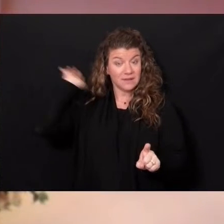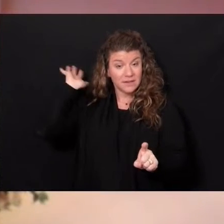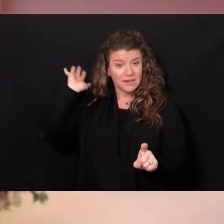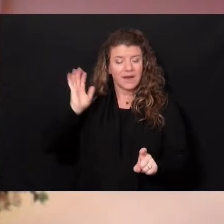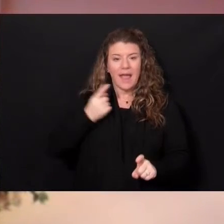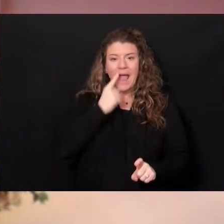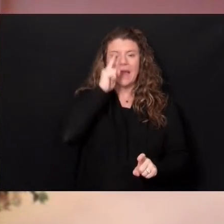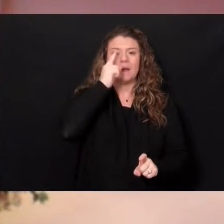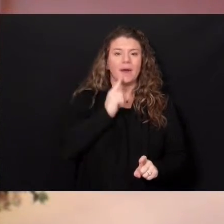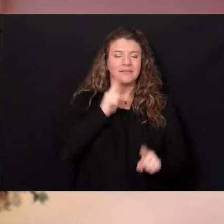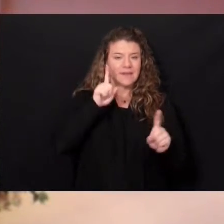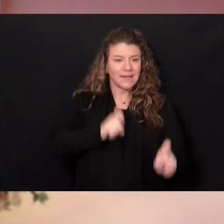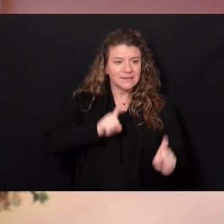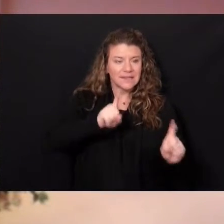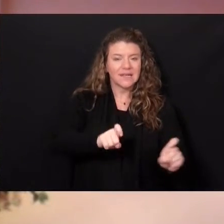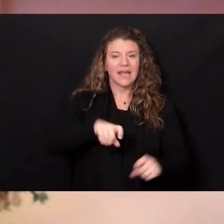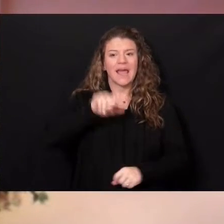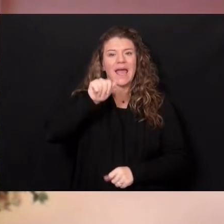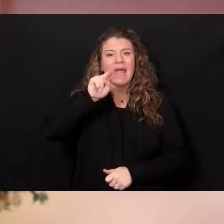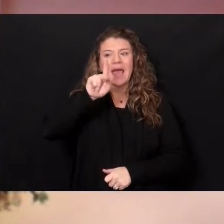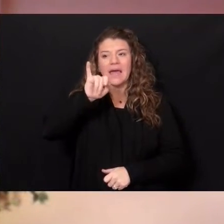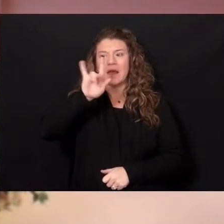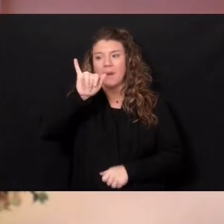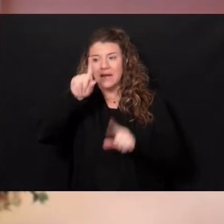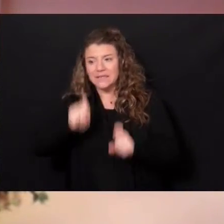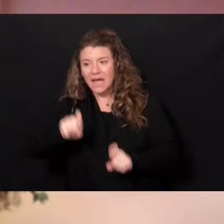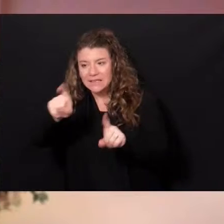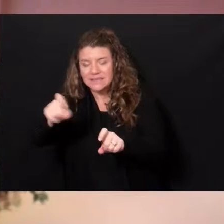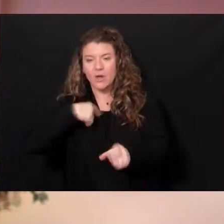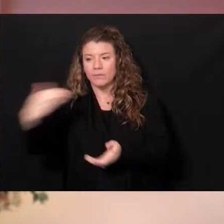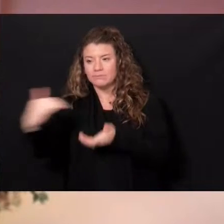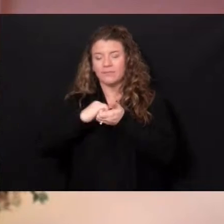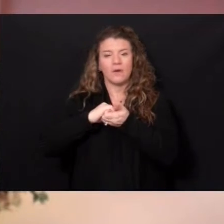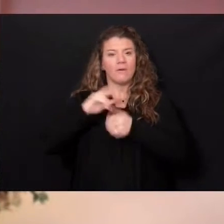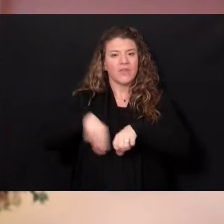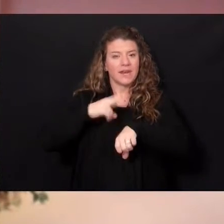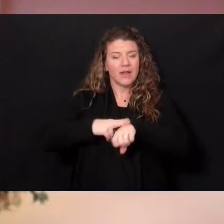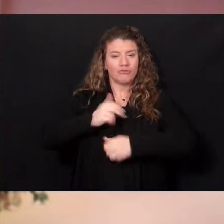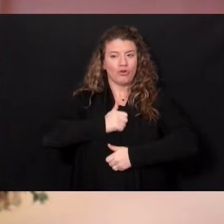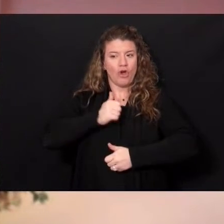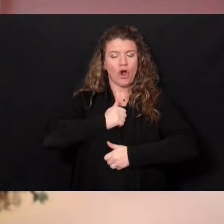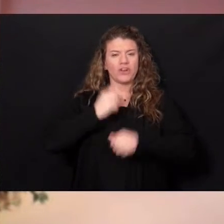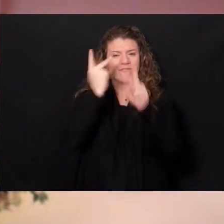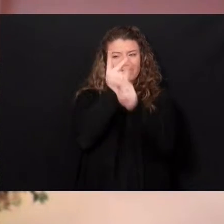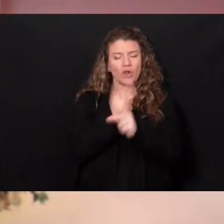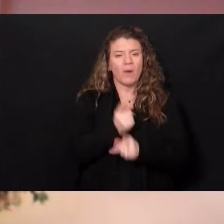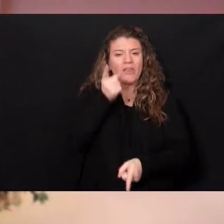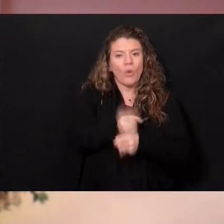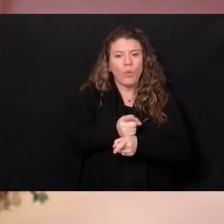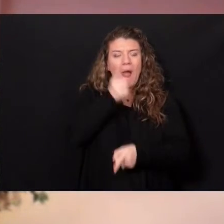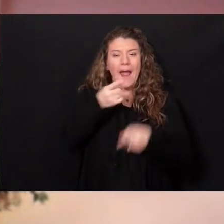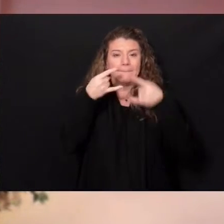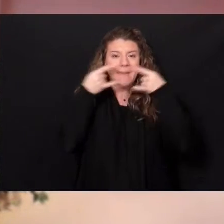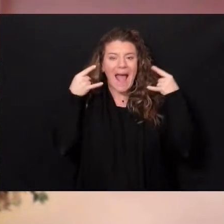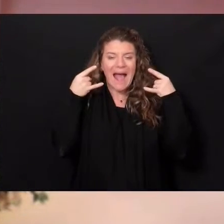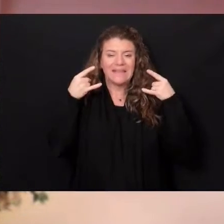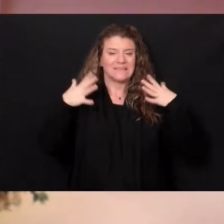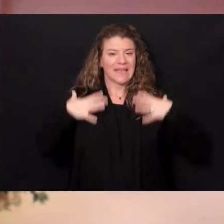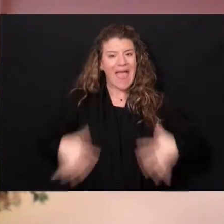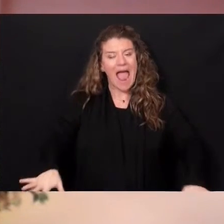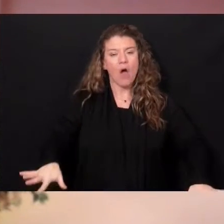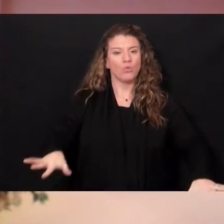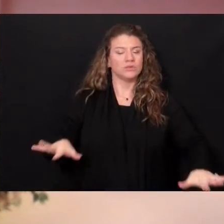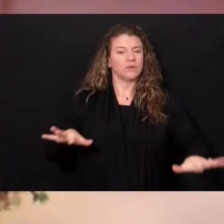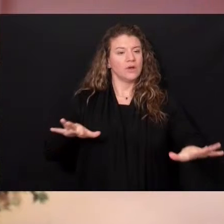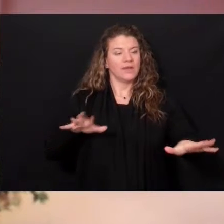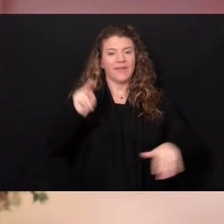antibody testing and working with the National Guard to be able to identify the right fit for masks and gowns and